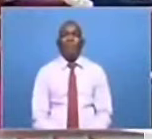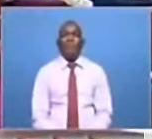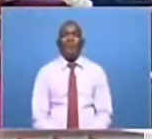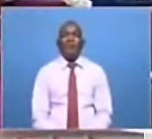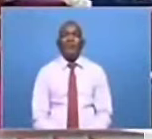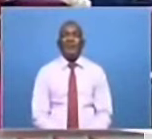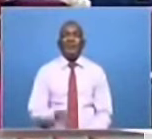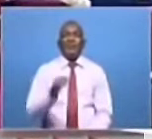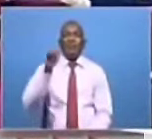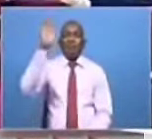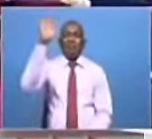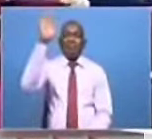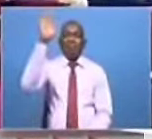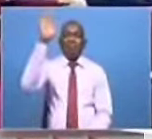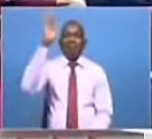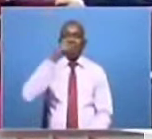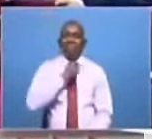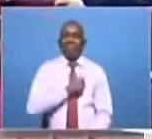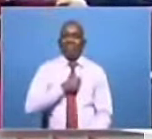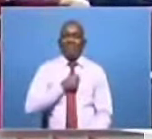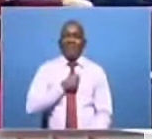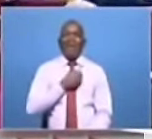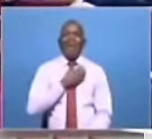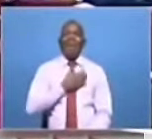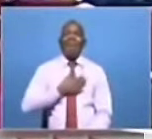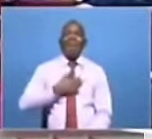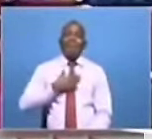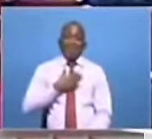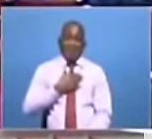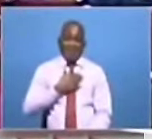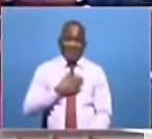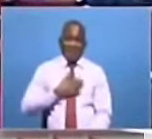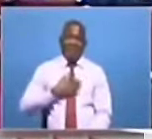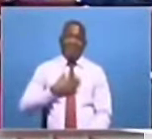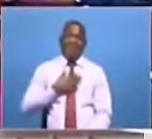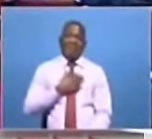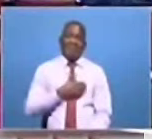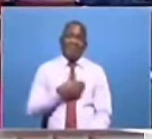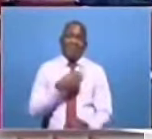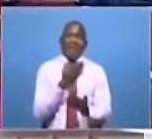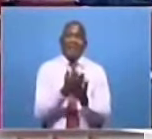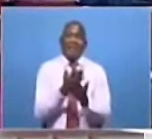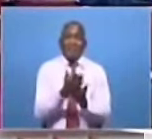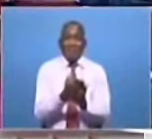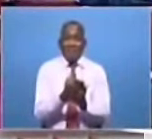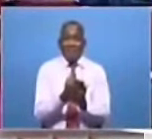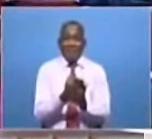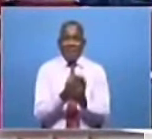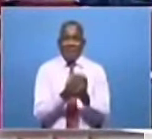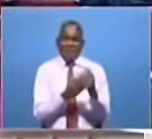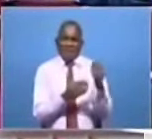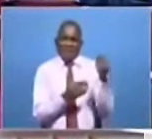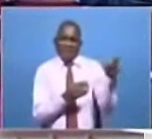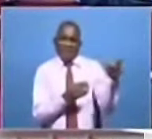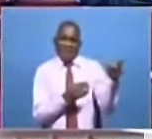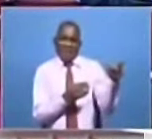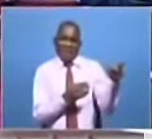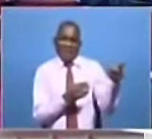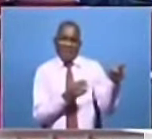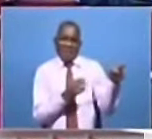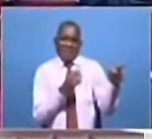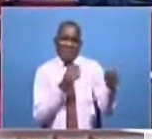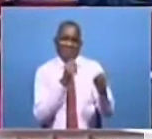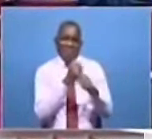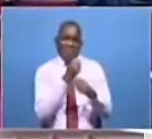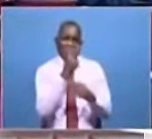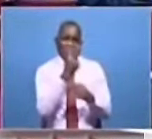Lords, respectfully, if with your leave, I may just make two quick points,